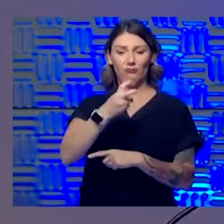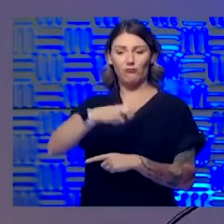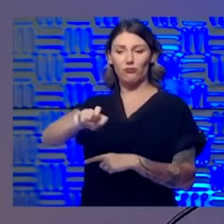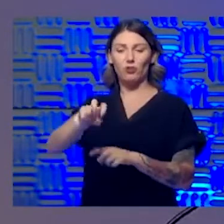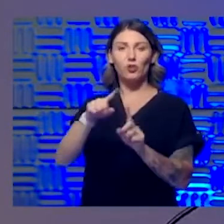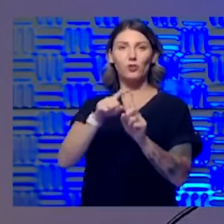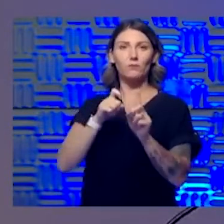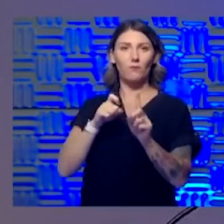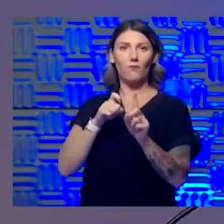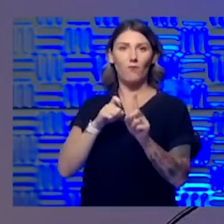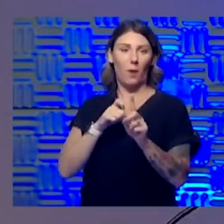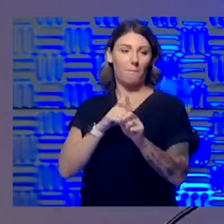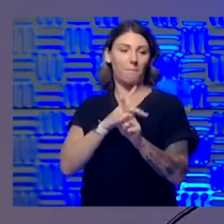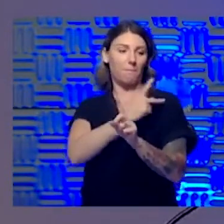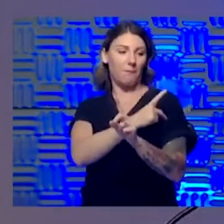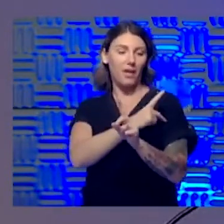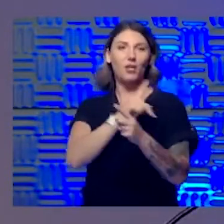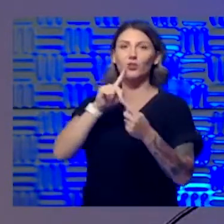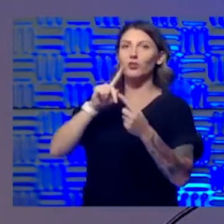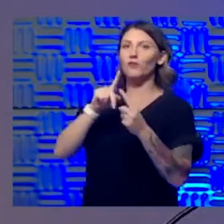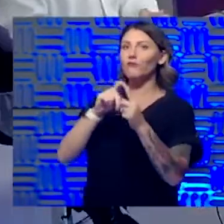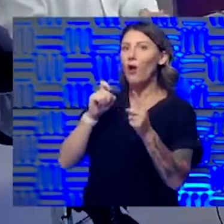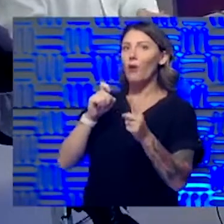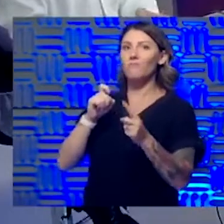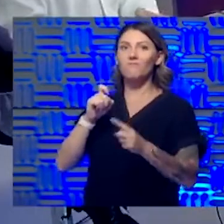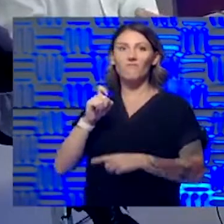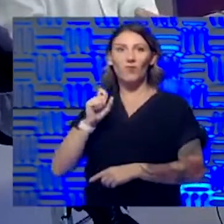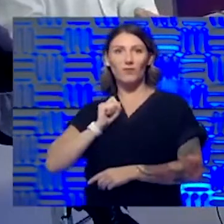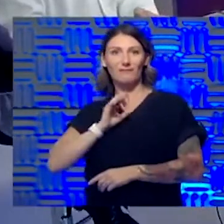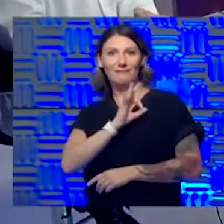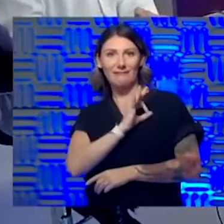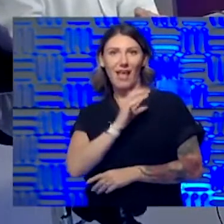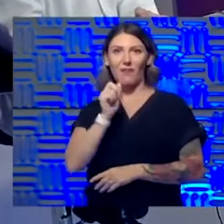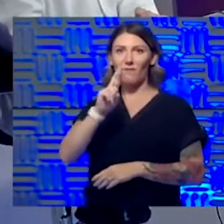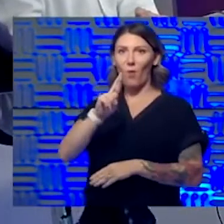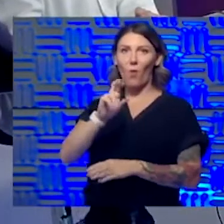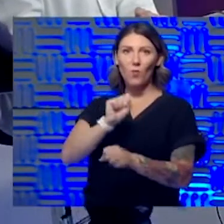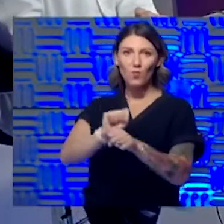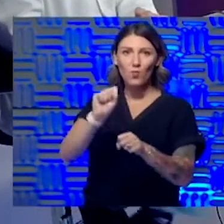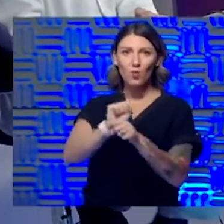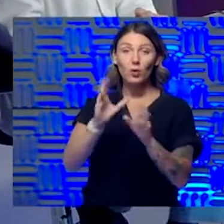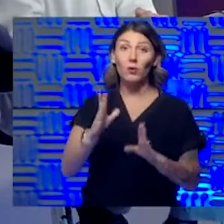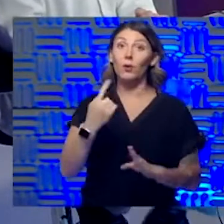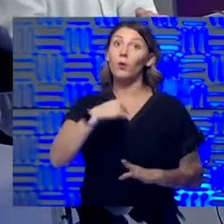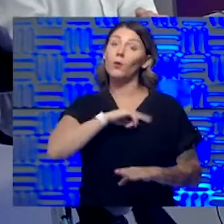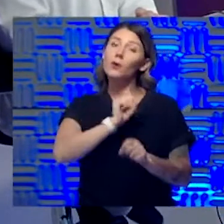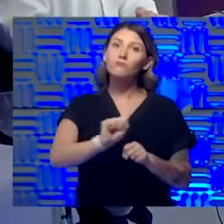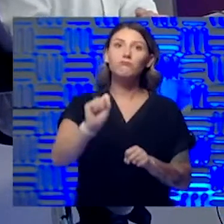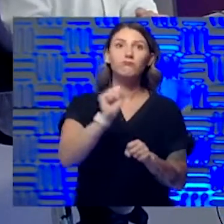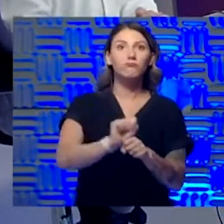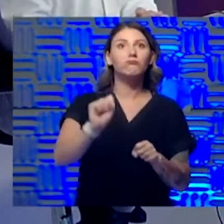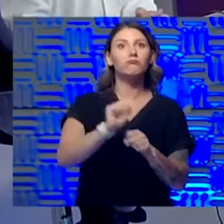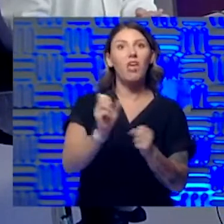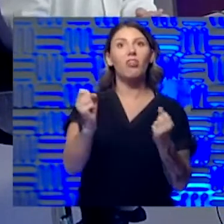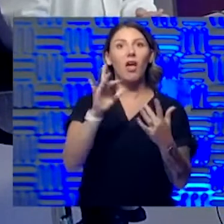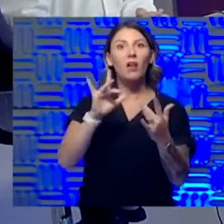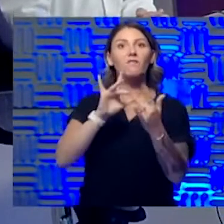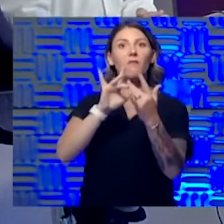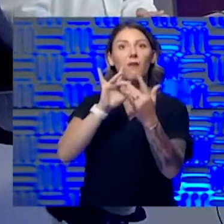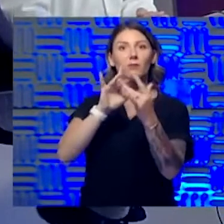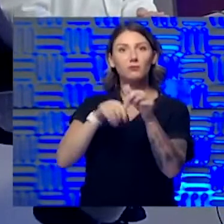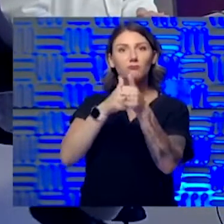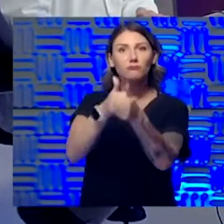disease from one of our personnel to. And we work hard to look at that too, just to say we do contact tracing, do a lot of things to be sure. And also,